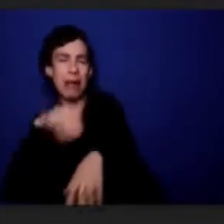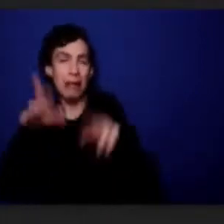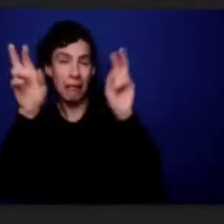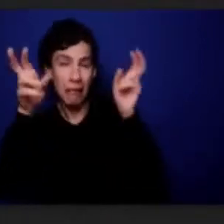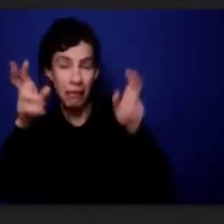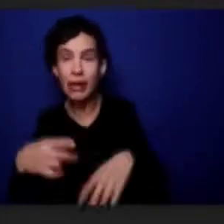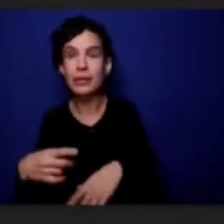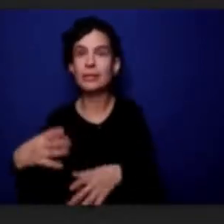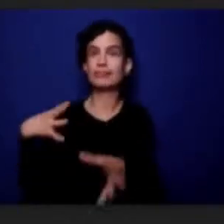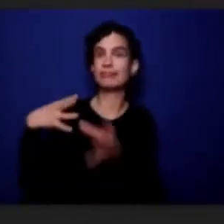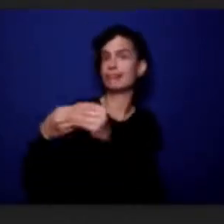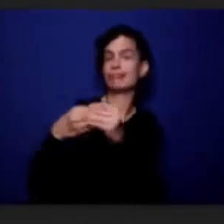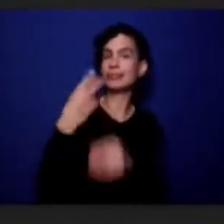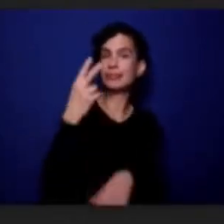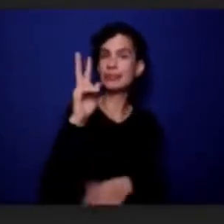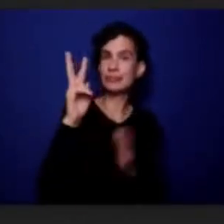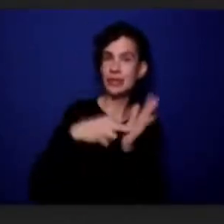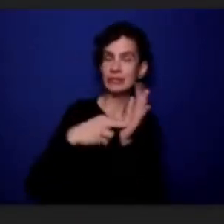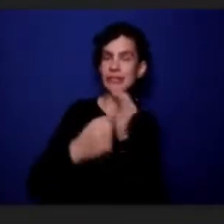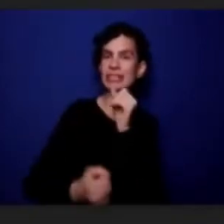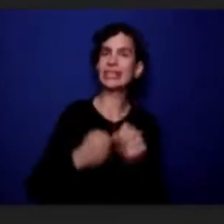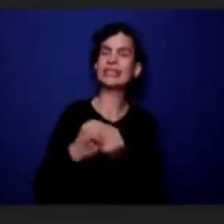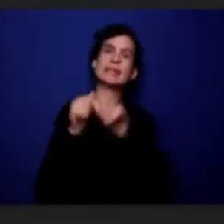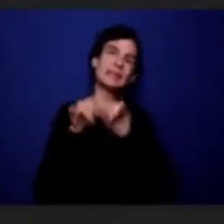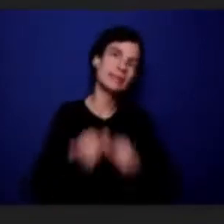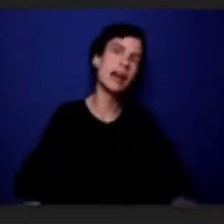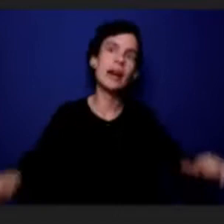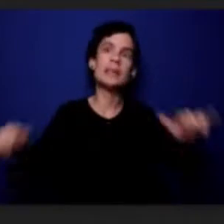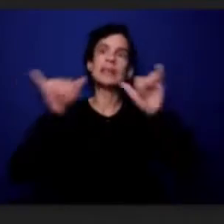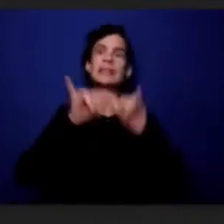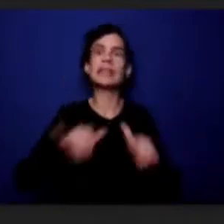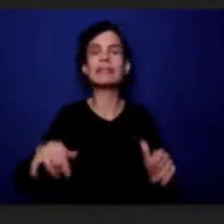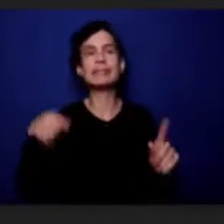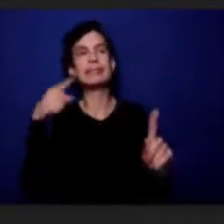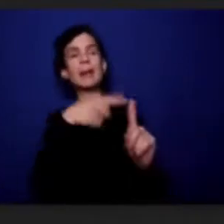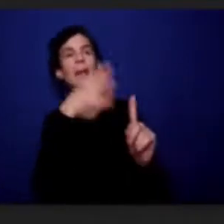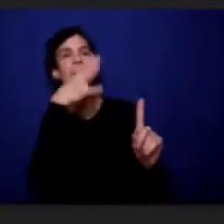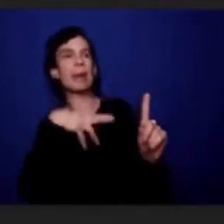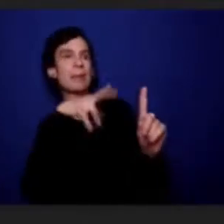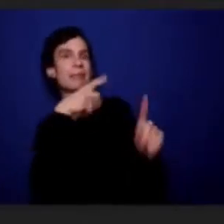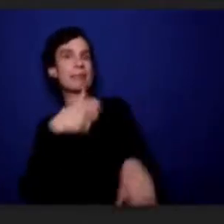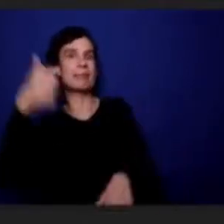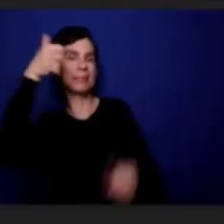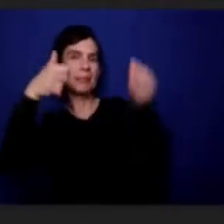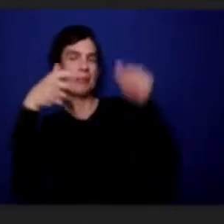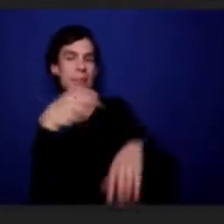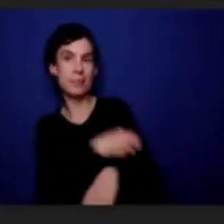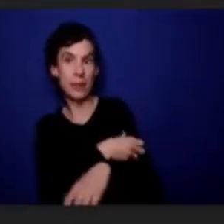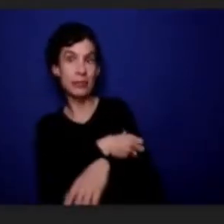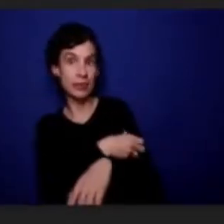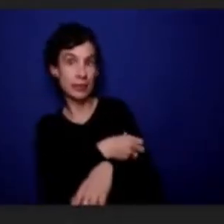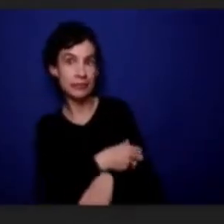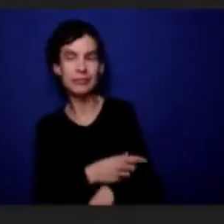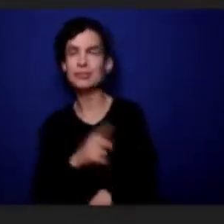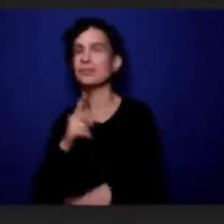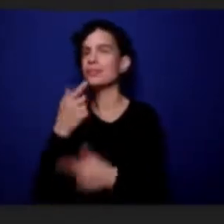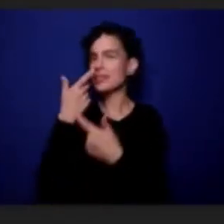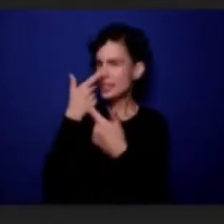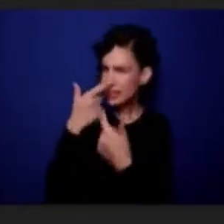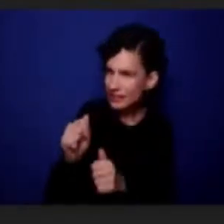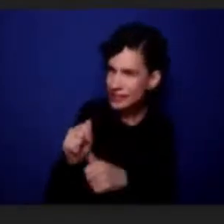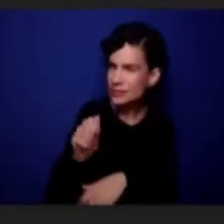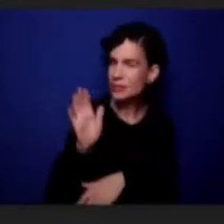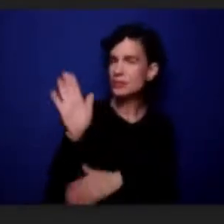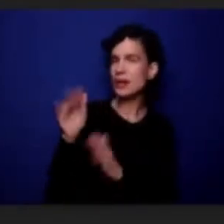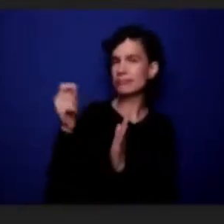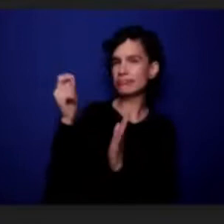of the human that you're trying to discard that is not appropriate for a position of power, for example. So yeah, it's, it's throughout the past 2,000 years, kind